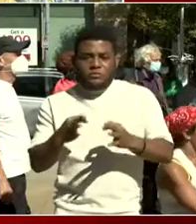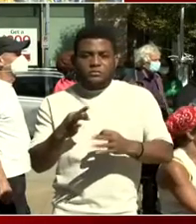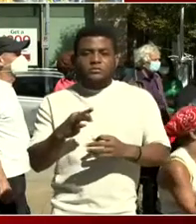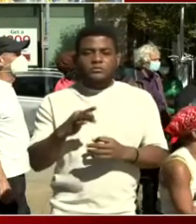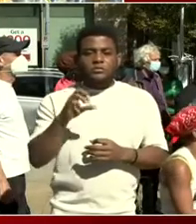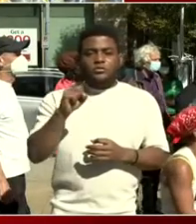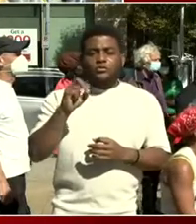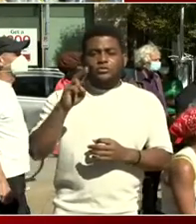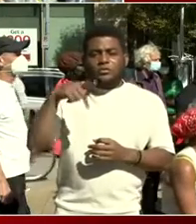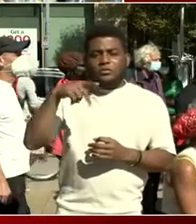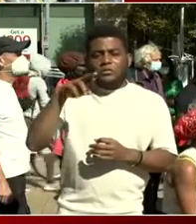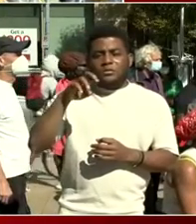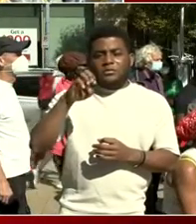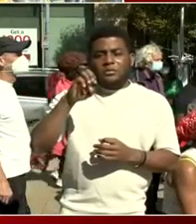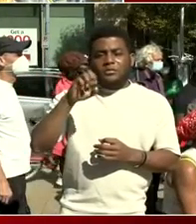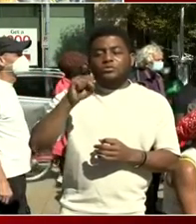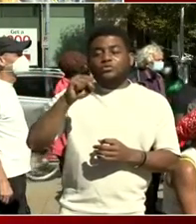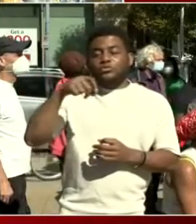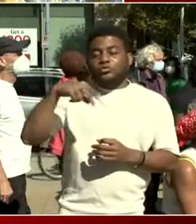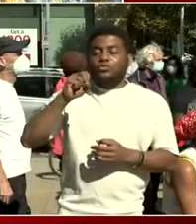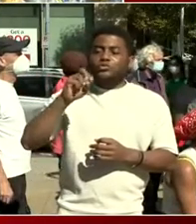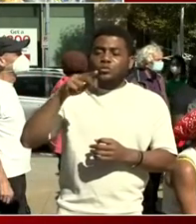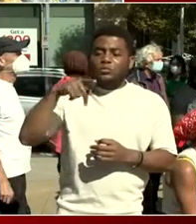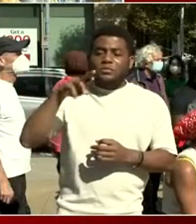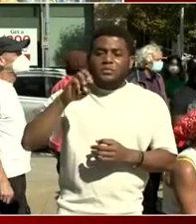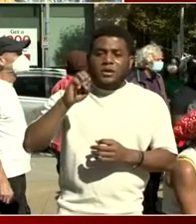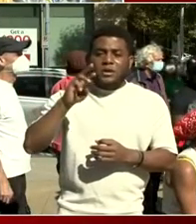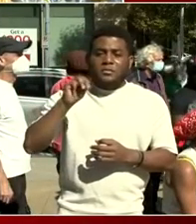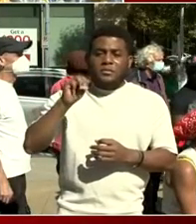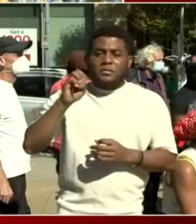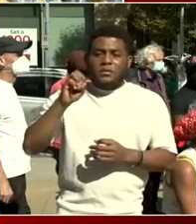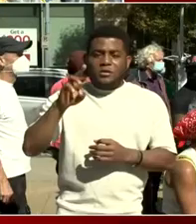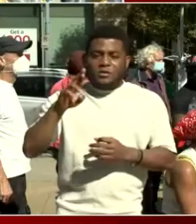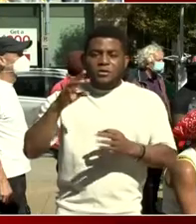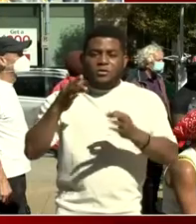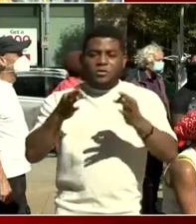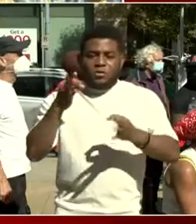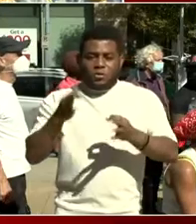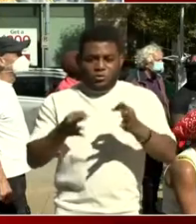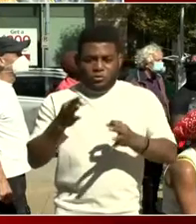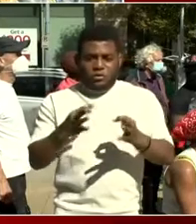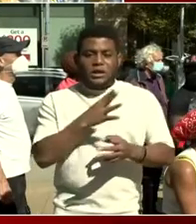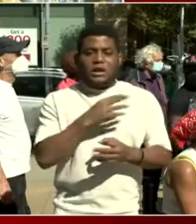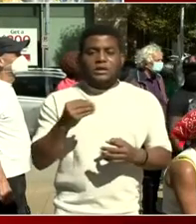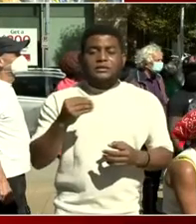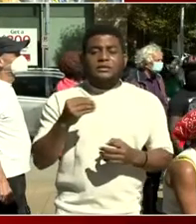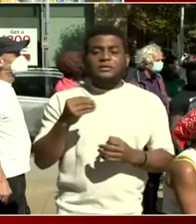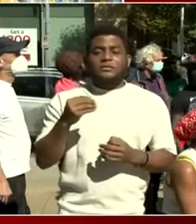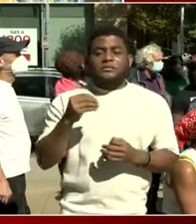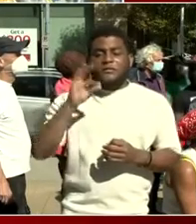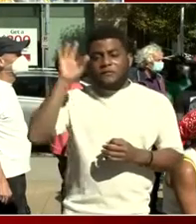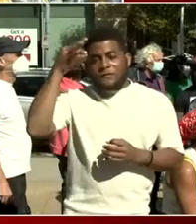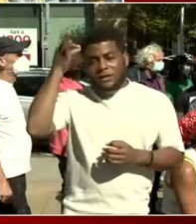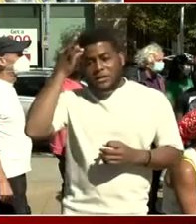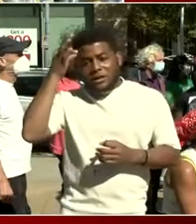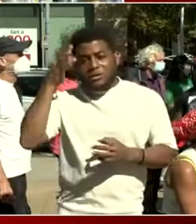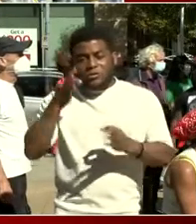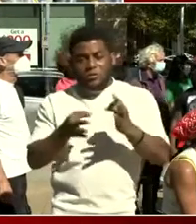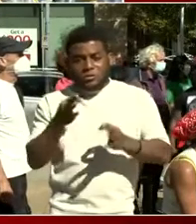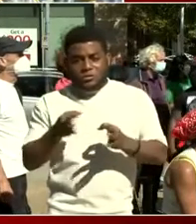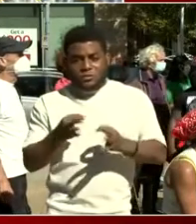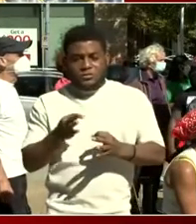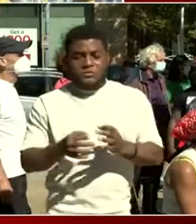moving cases as quickly. I think when we first talked about it, they were about the same. I'm not sure if that's the case now.